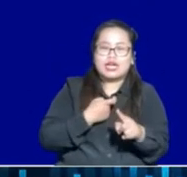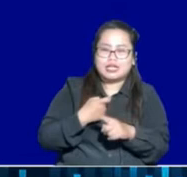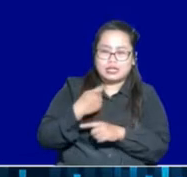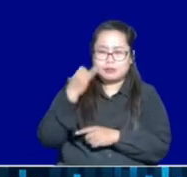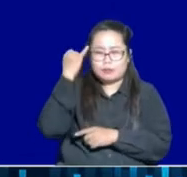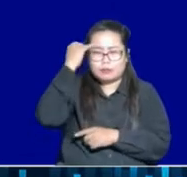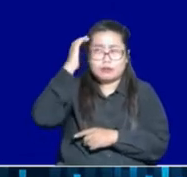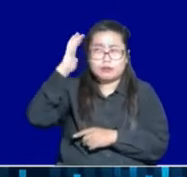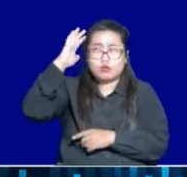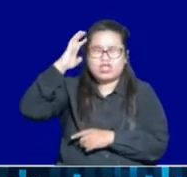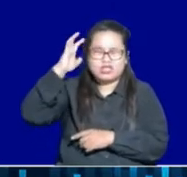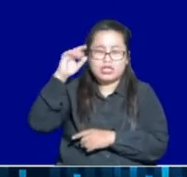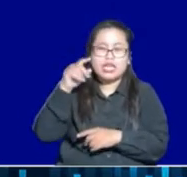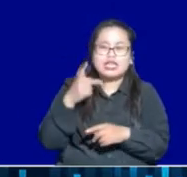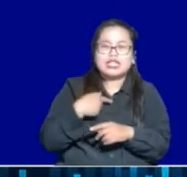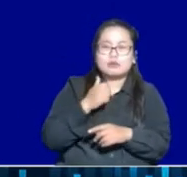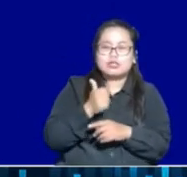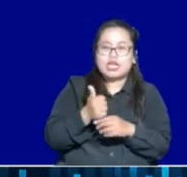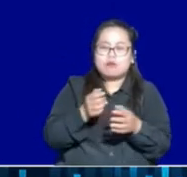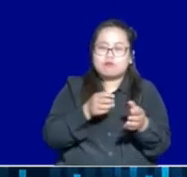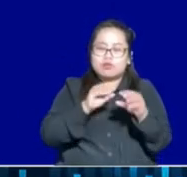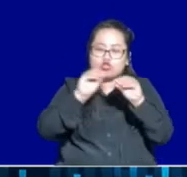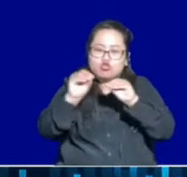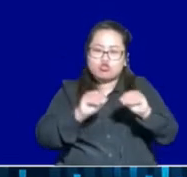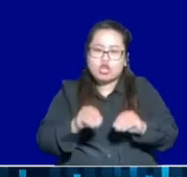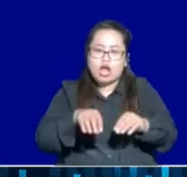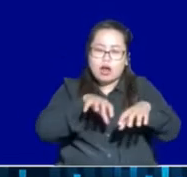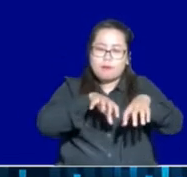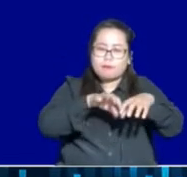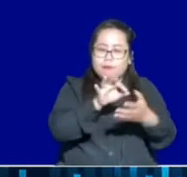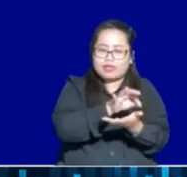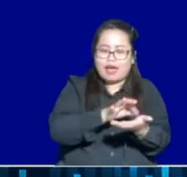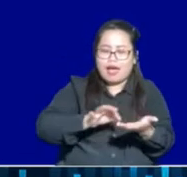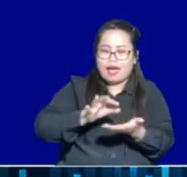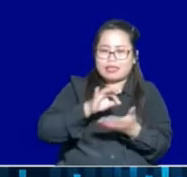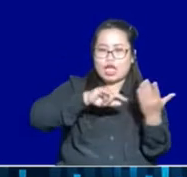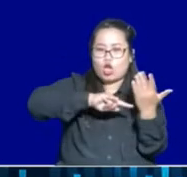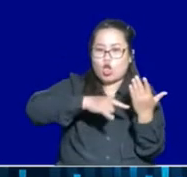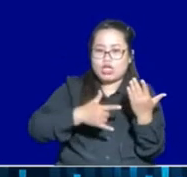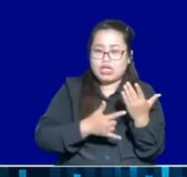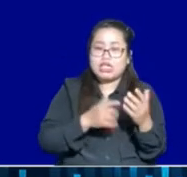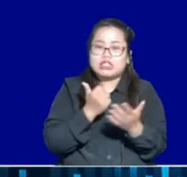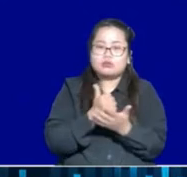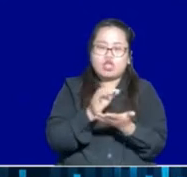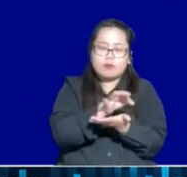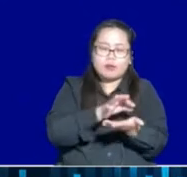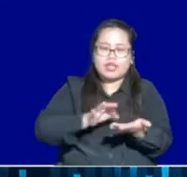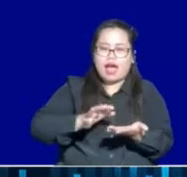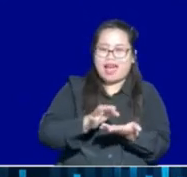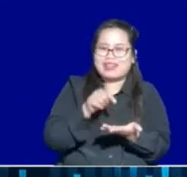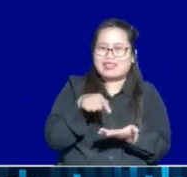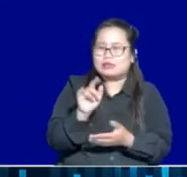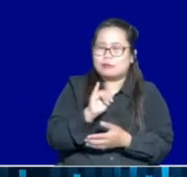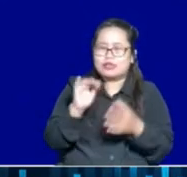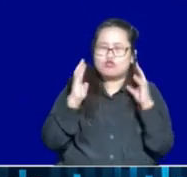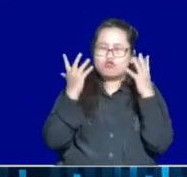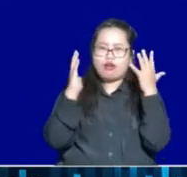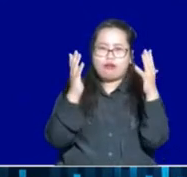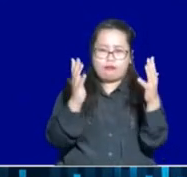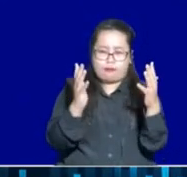technology. And this map of technology is like a forest, where every product is like a